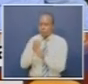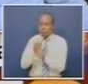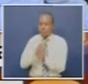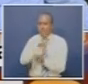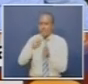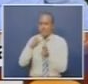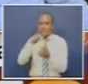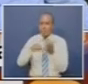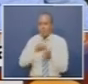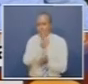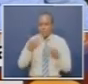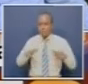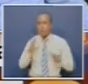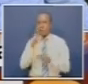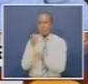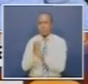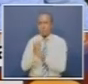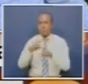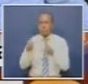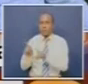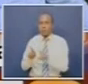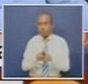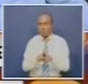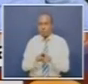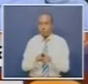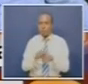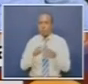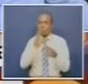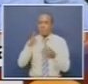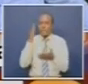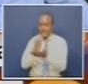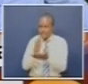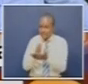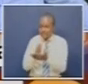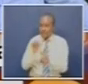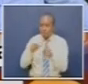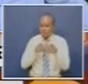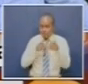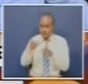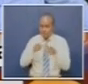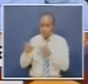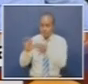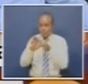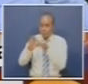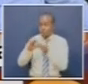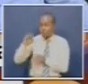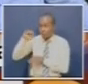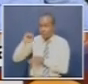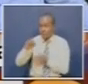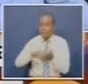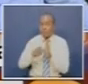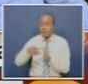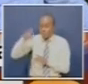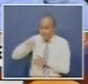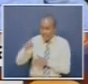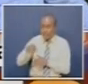else in the coalition is doing. But also to also be realistic in terms of management of coalition politics is that we need to have